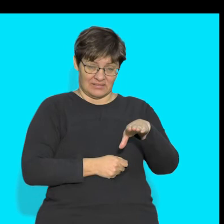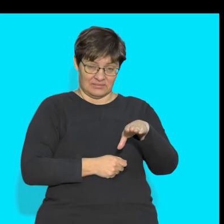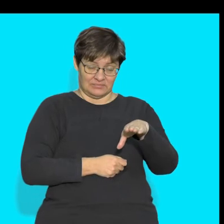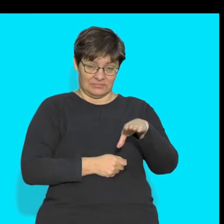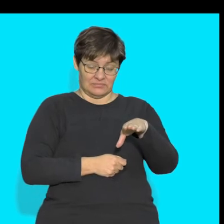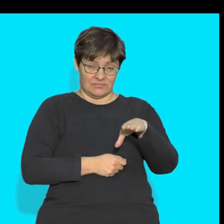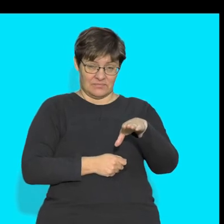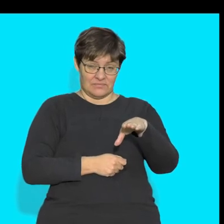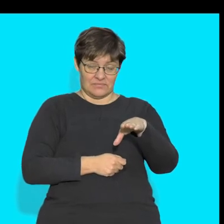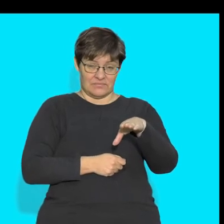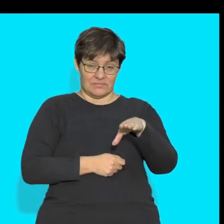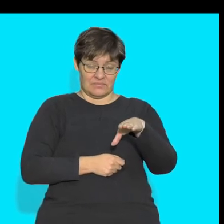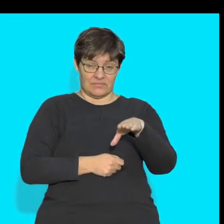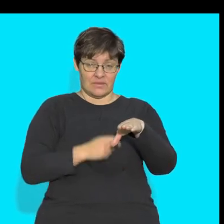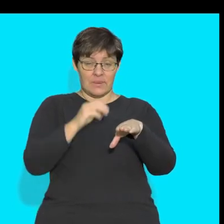hit the metal,